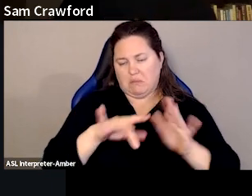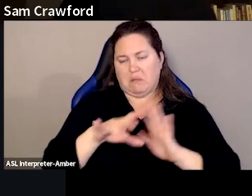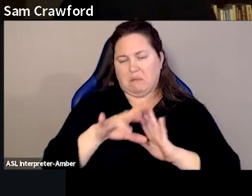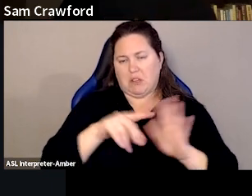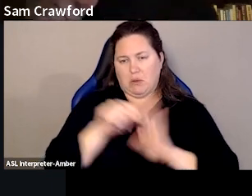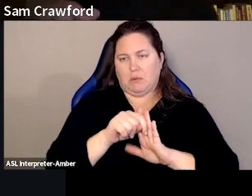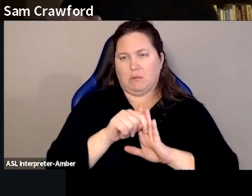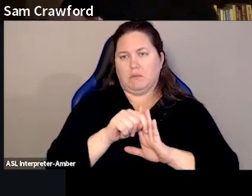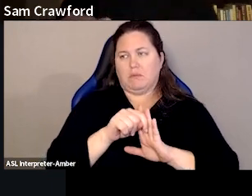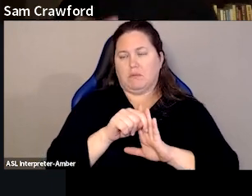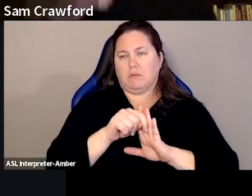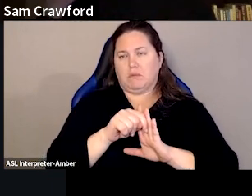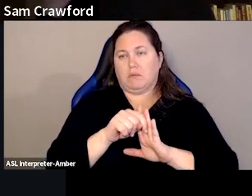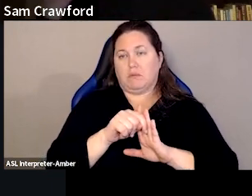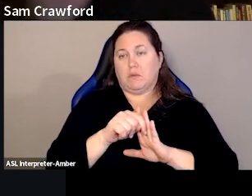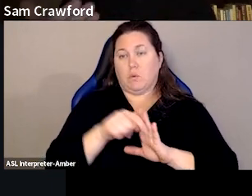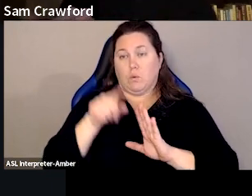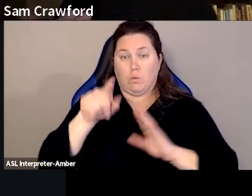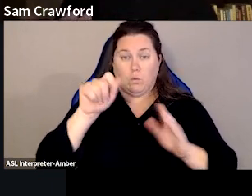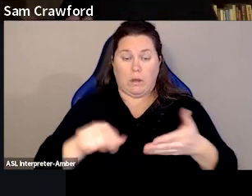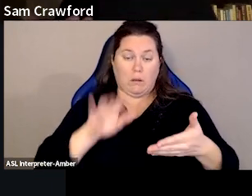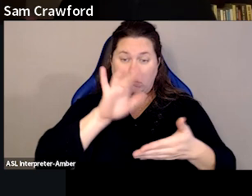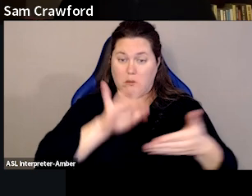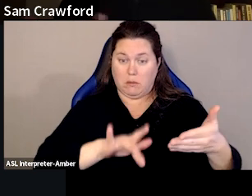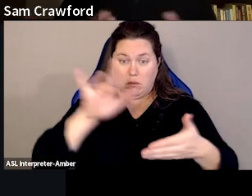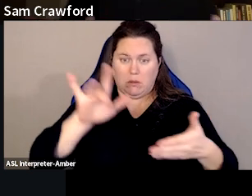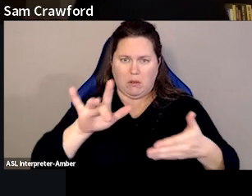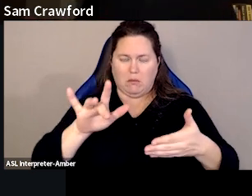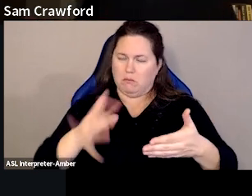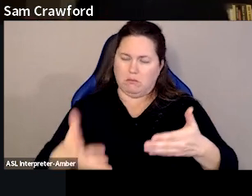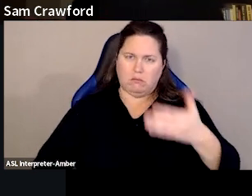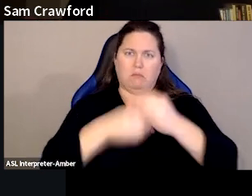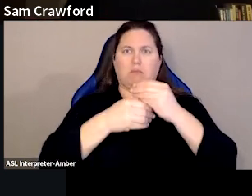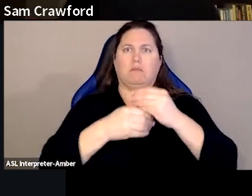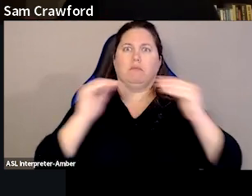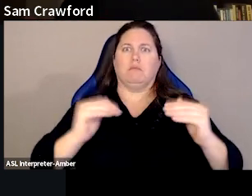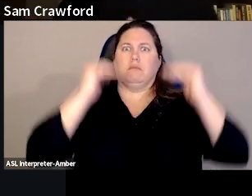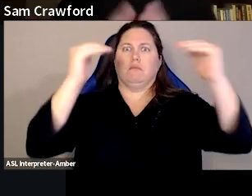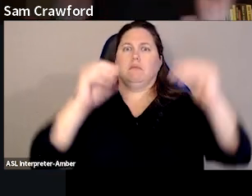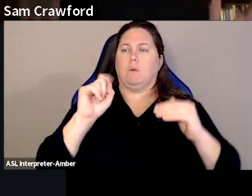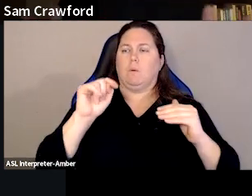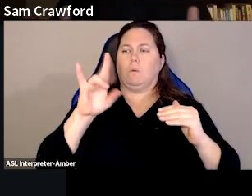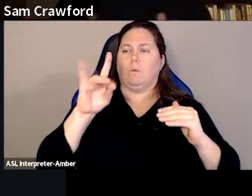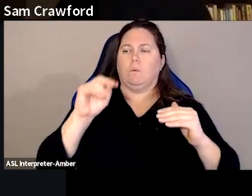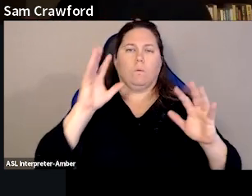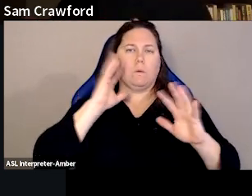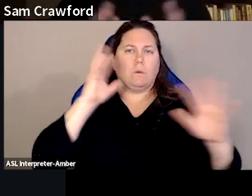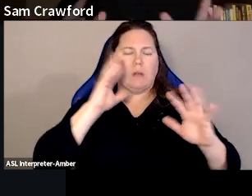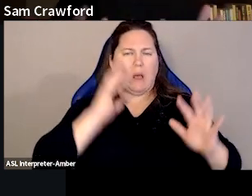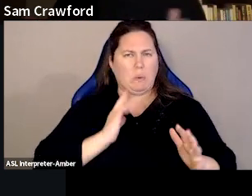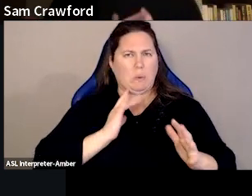about. With a click of a button, you can get studio sound, which is amazing audio without the need for studio